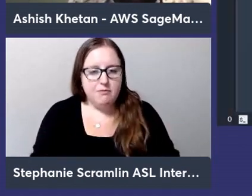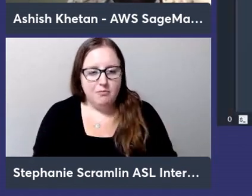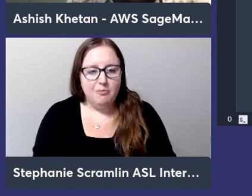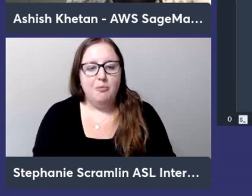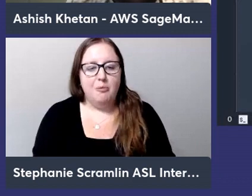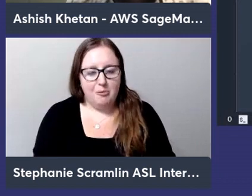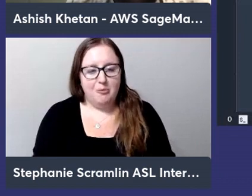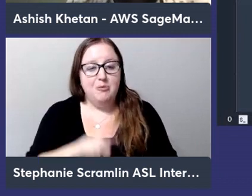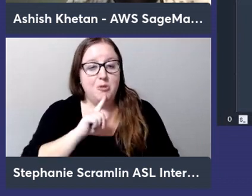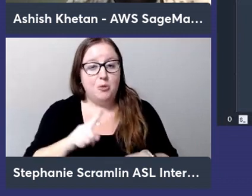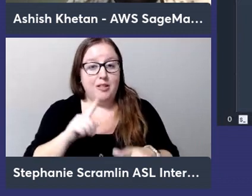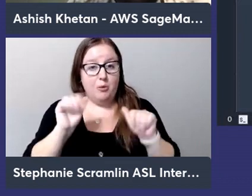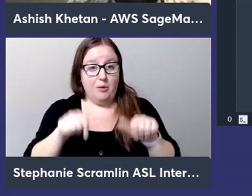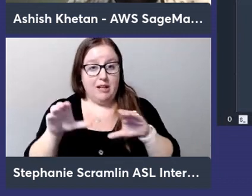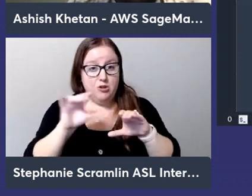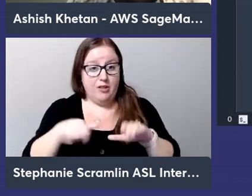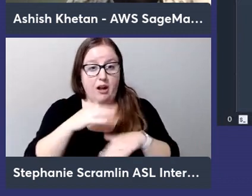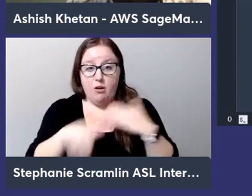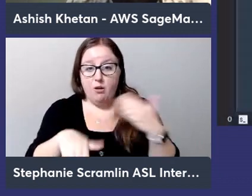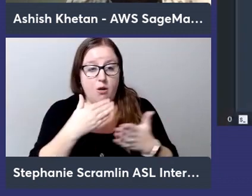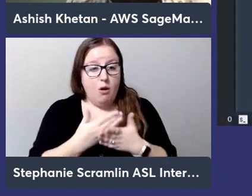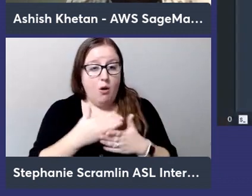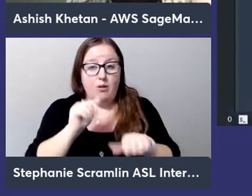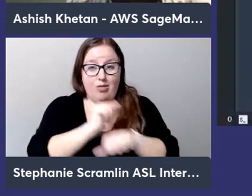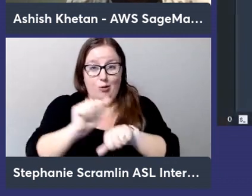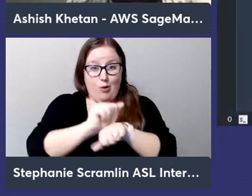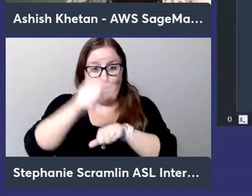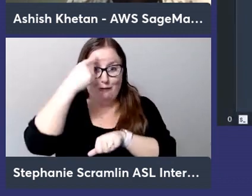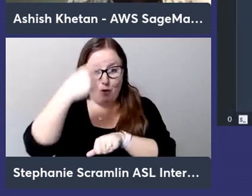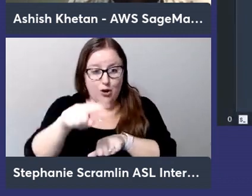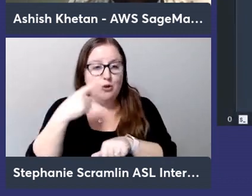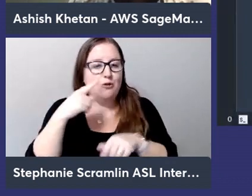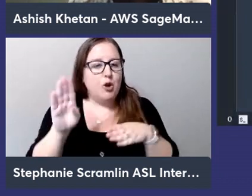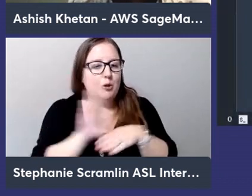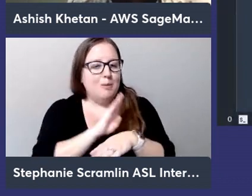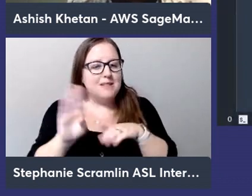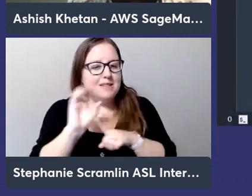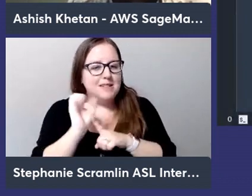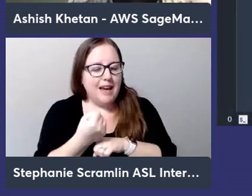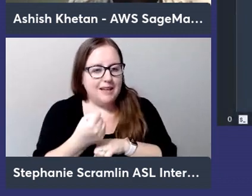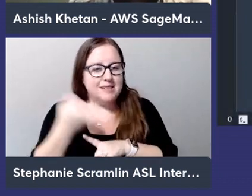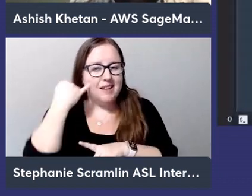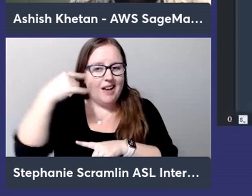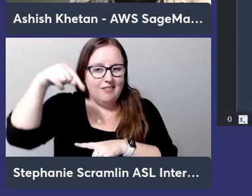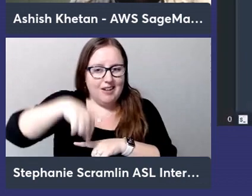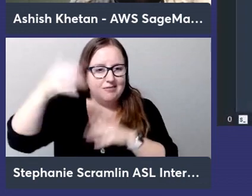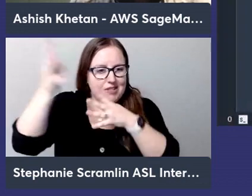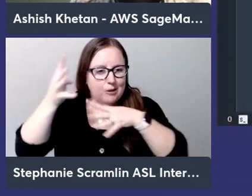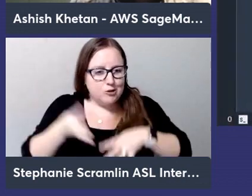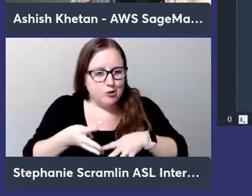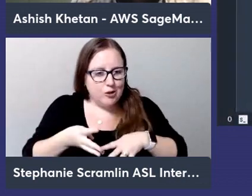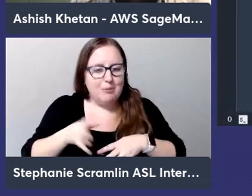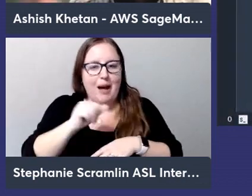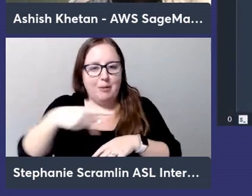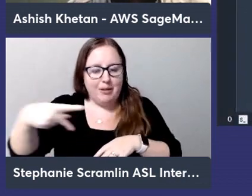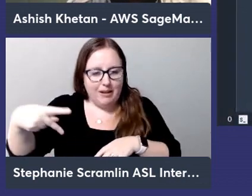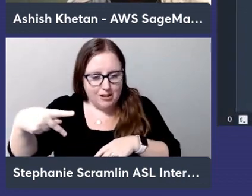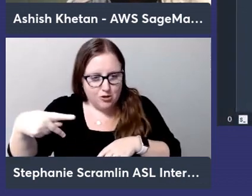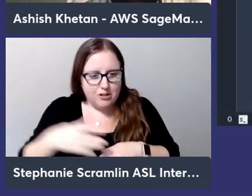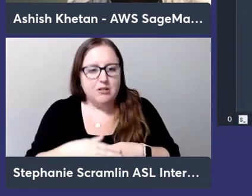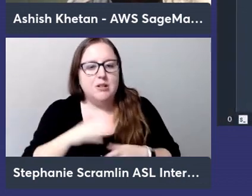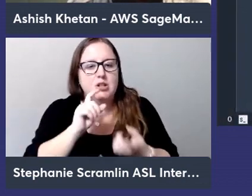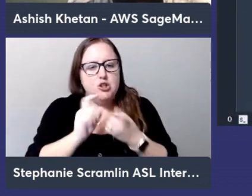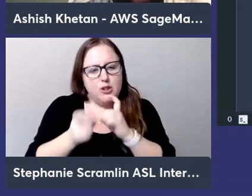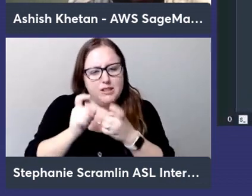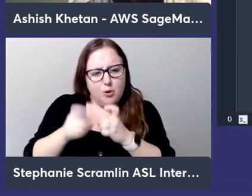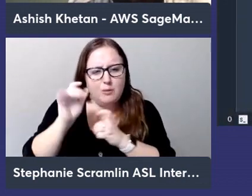integrate all these things to make work for your particular business use case. Like if you have a downstream application of getting those predictions and transforming them